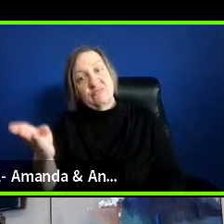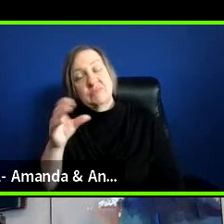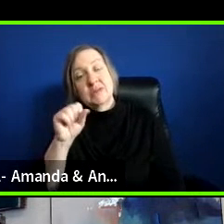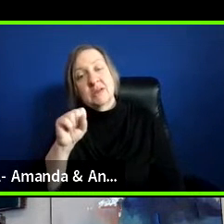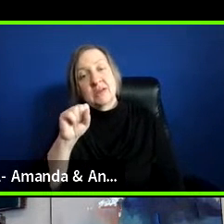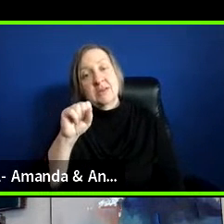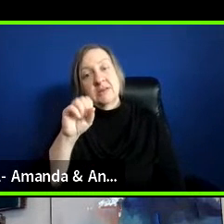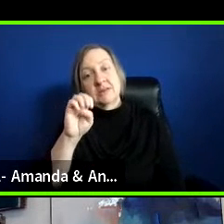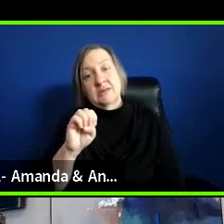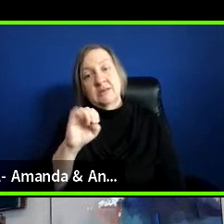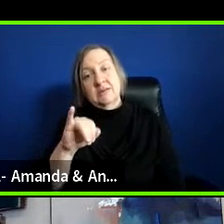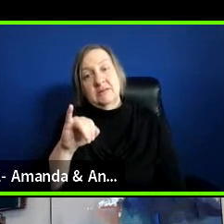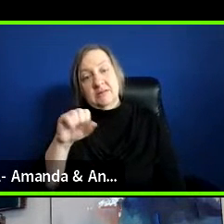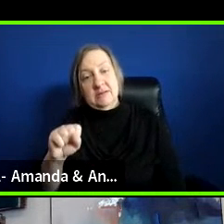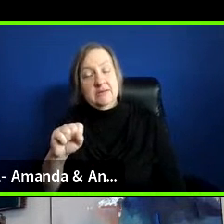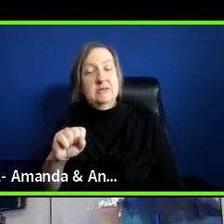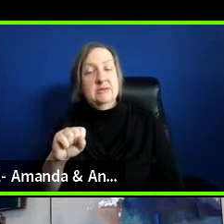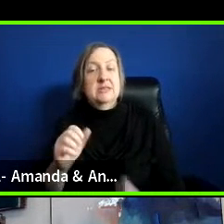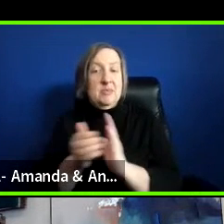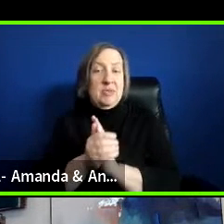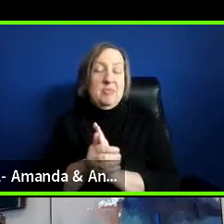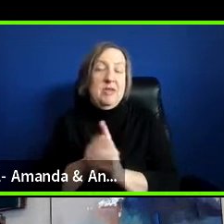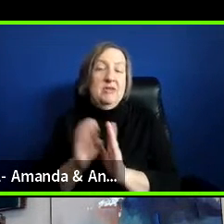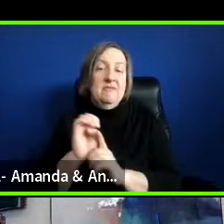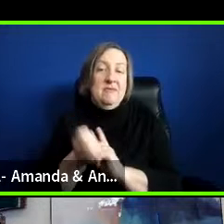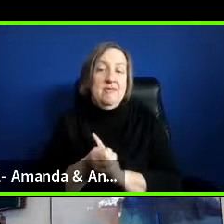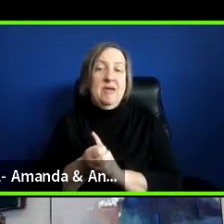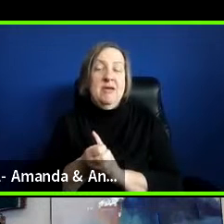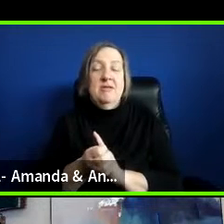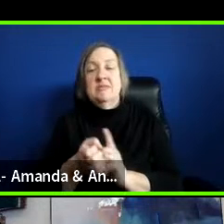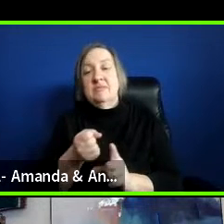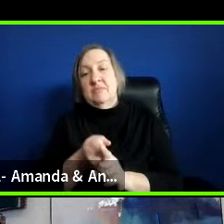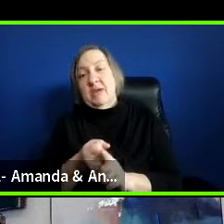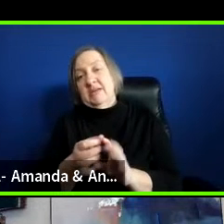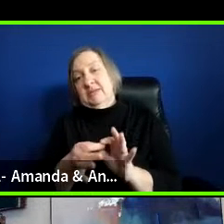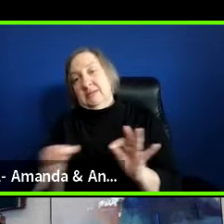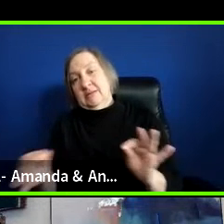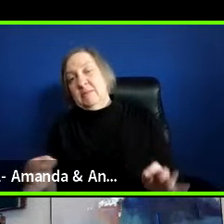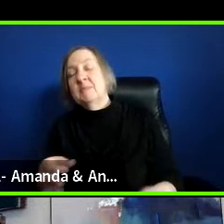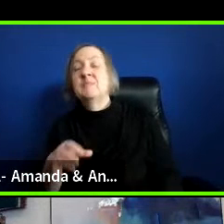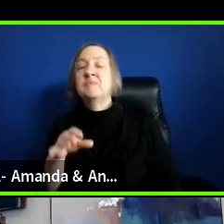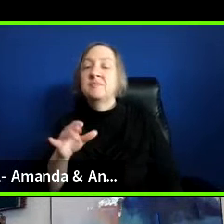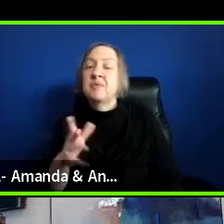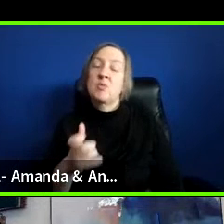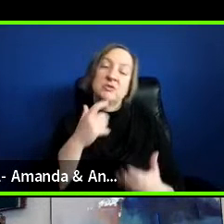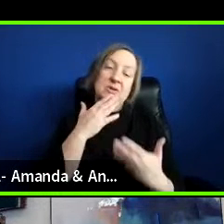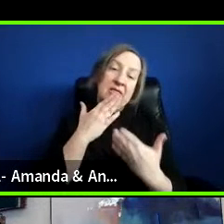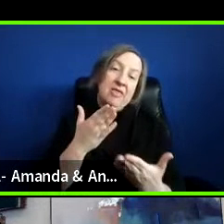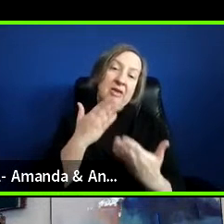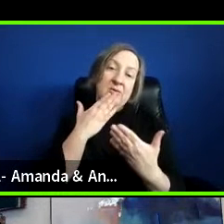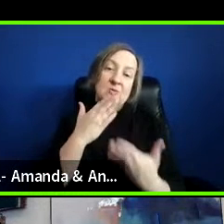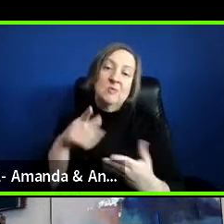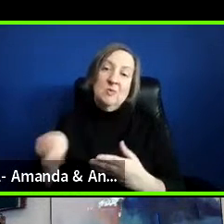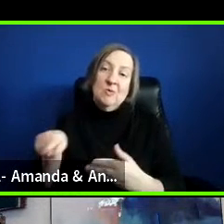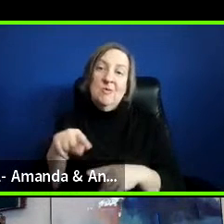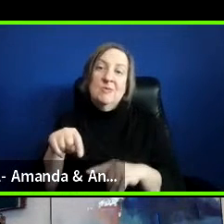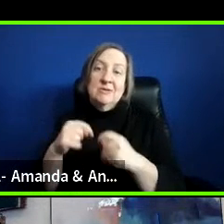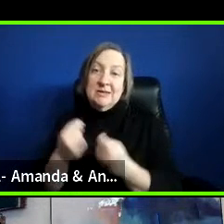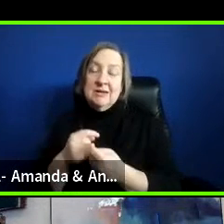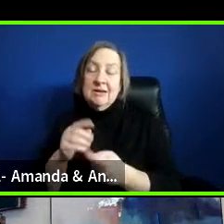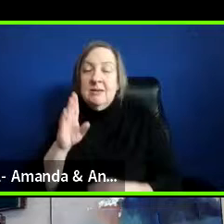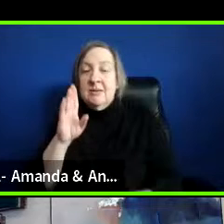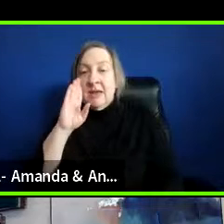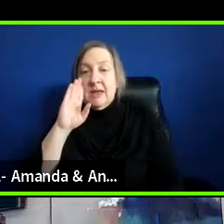supplemental EIS documents. And so I just want to say thank you to them, because I know